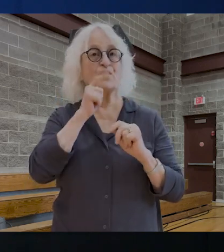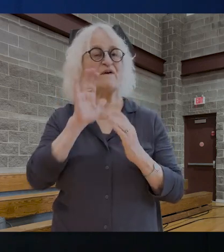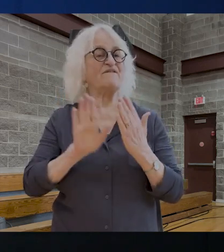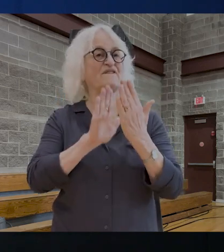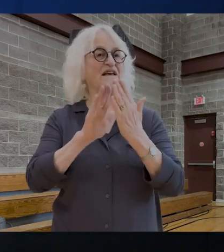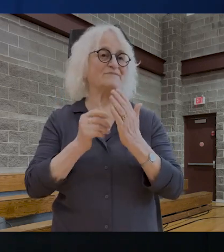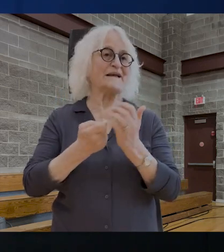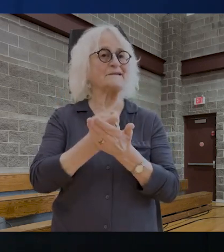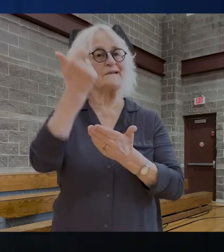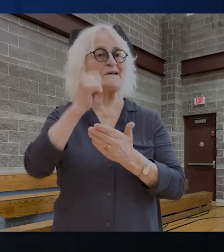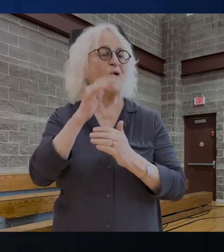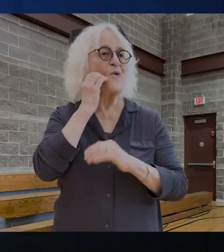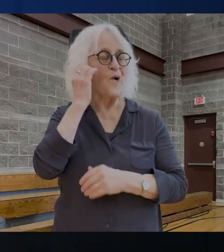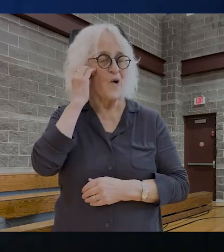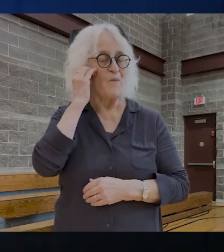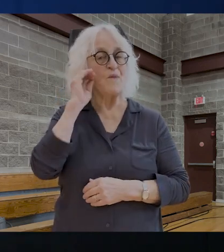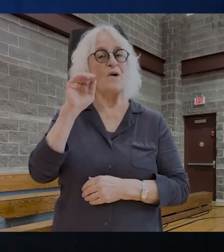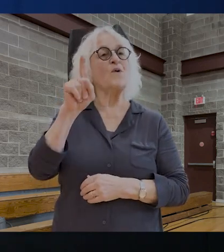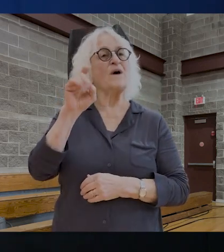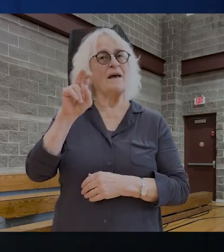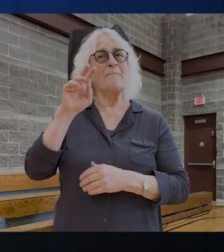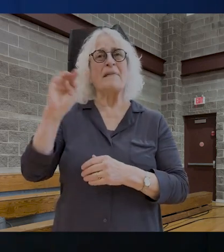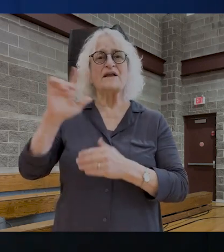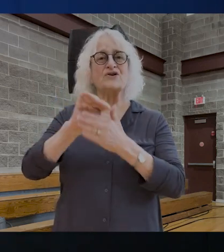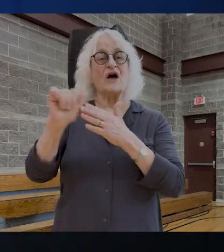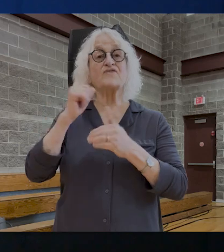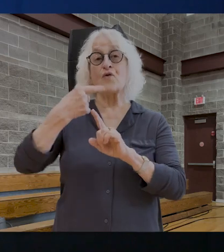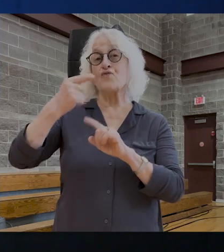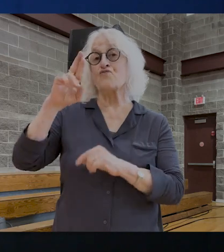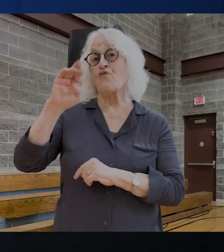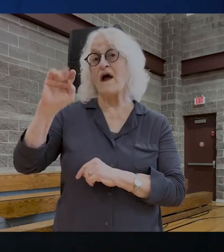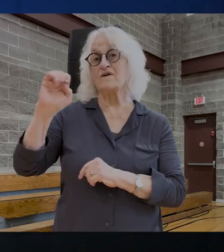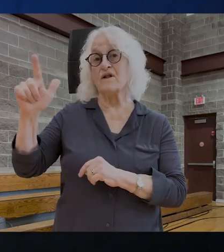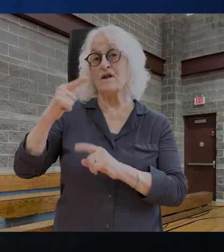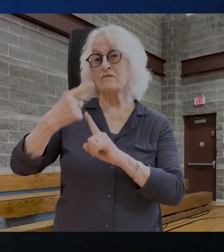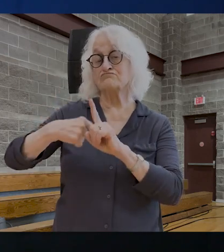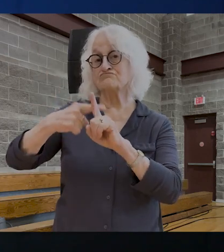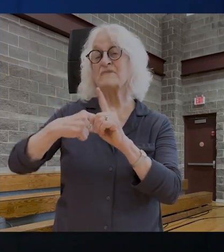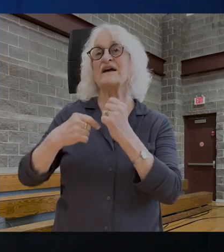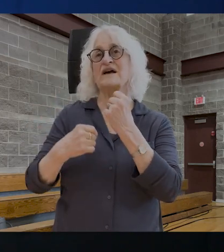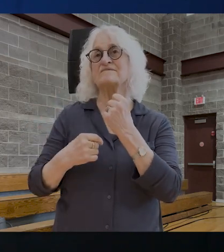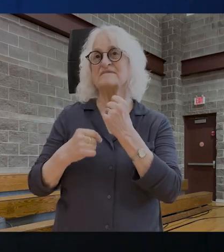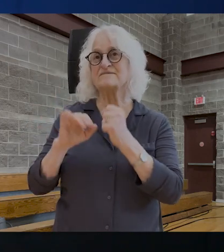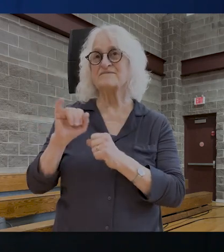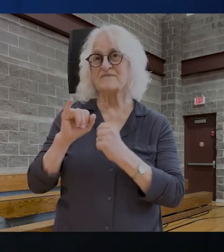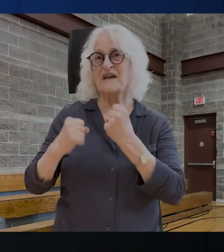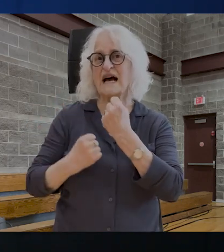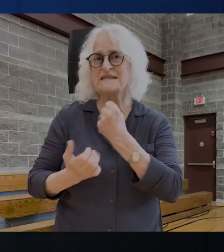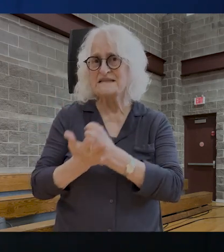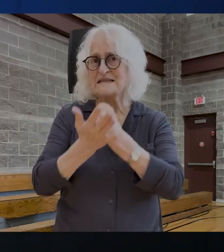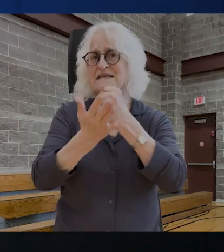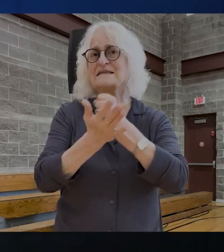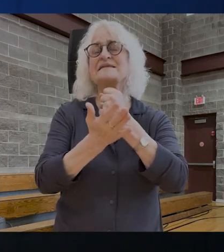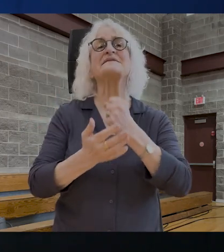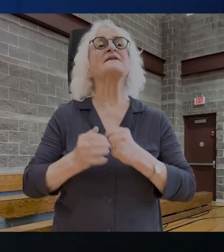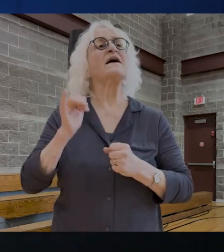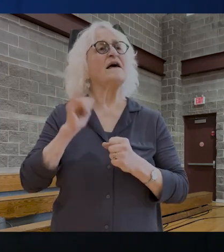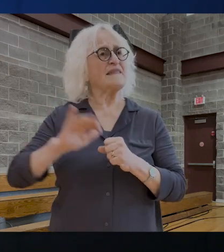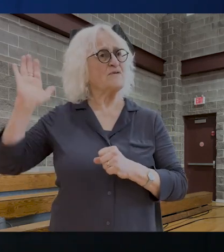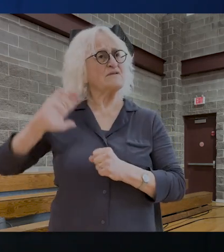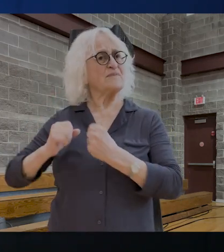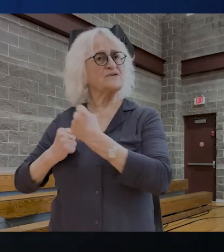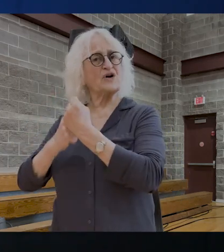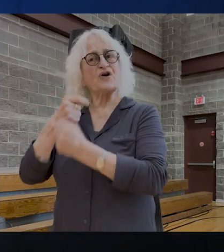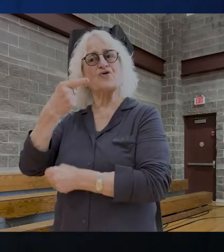adds $1 million in emergency rental assistance. This is something that the city was previously supported